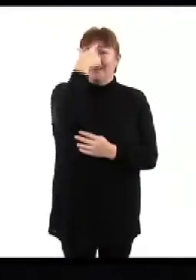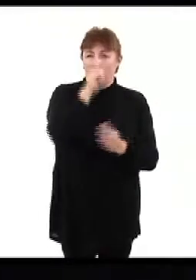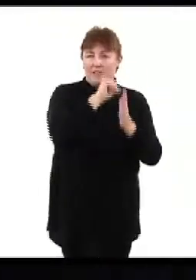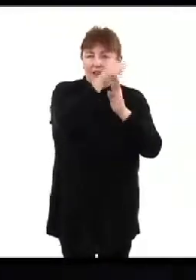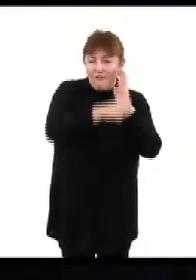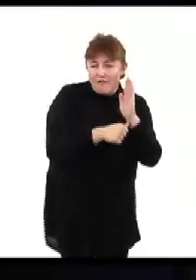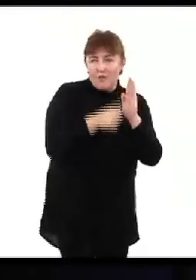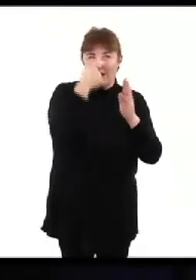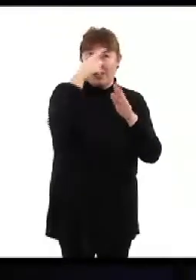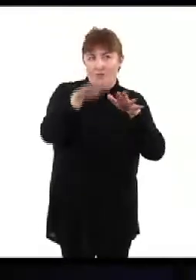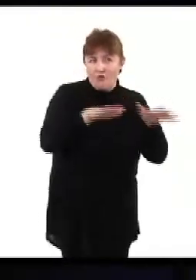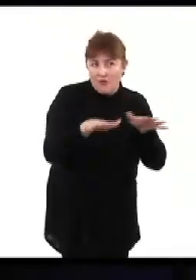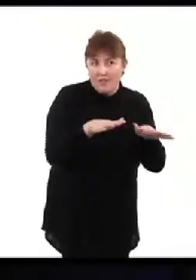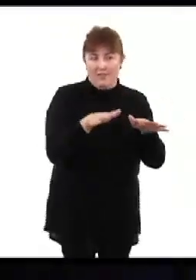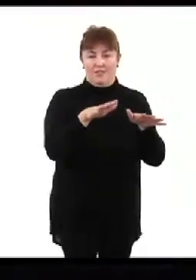verb types.